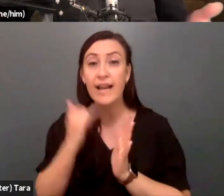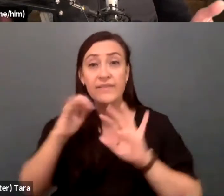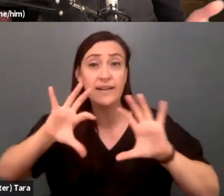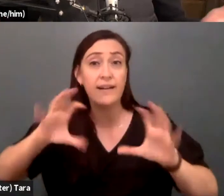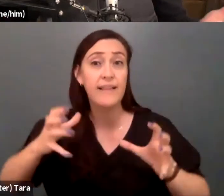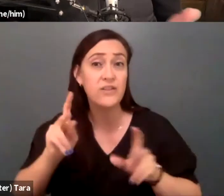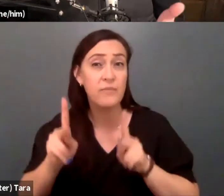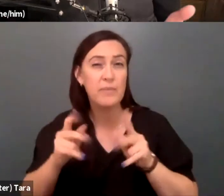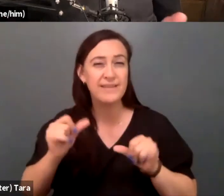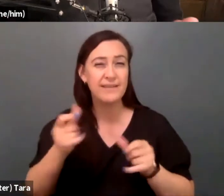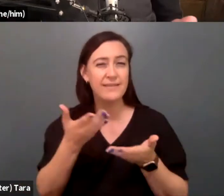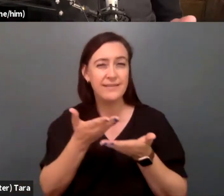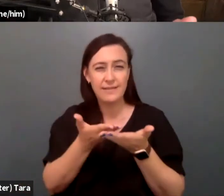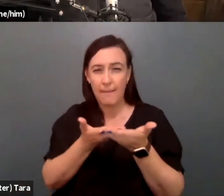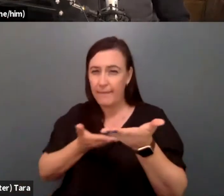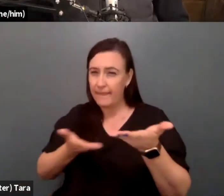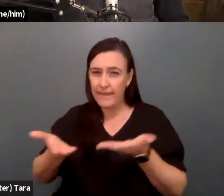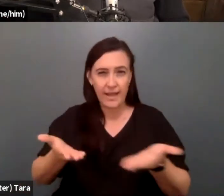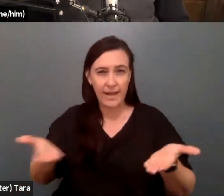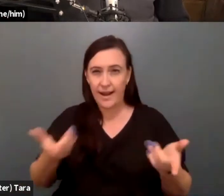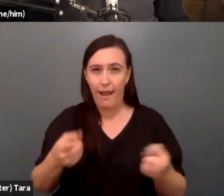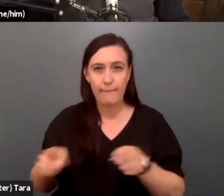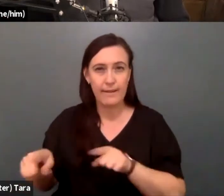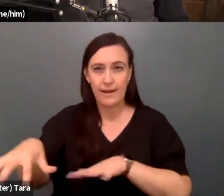still something happening. There's still